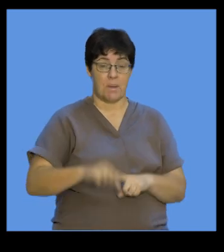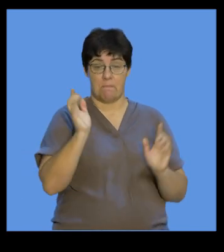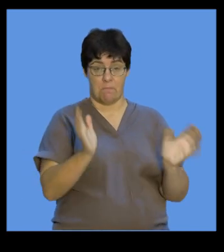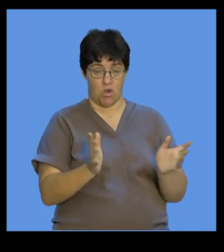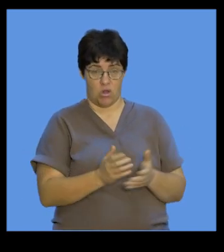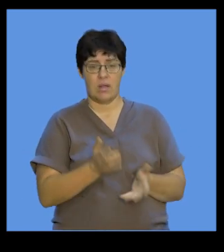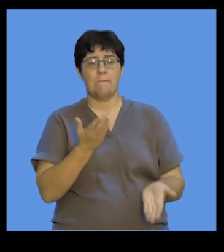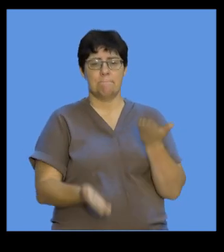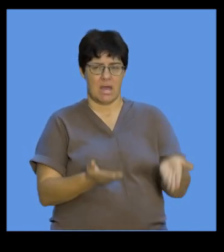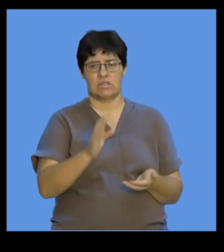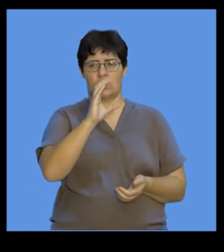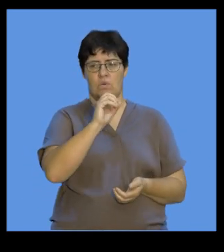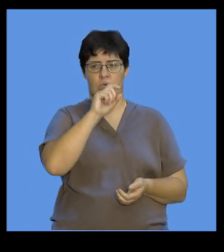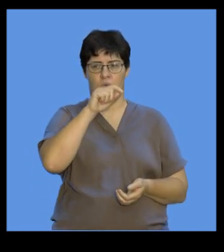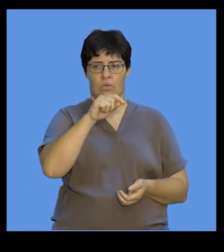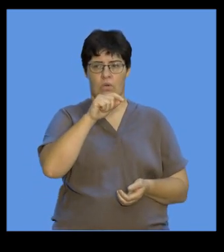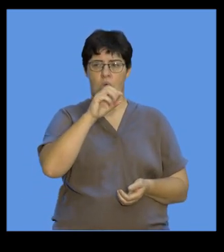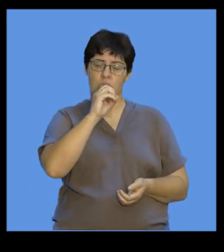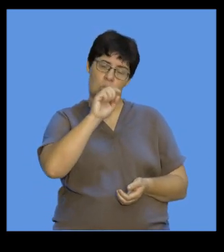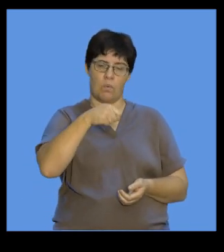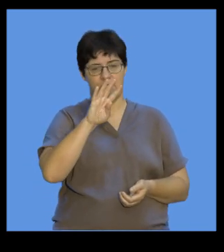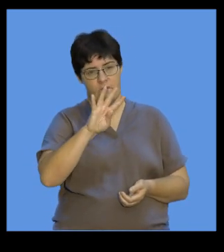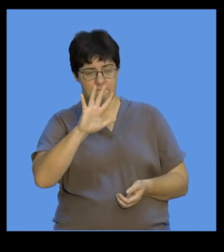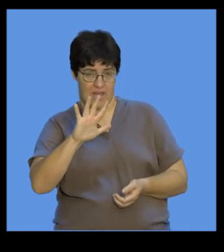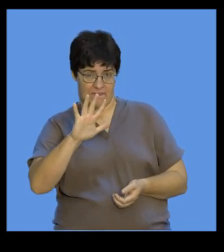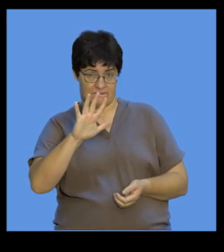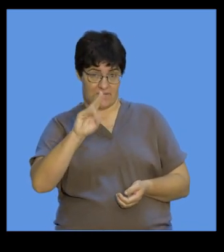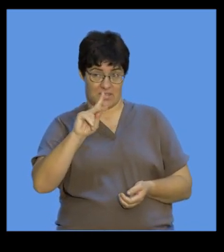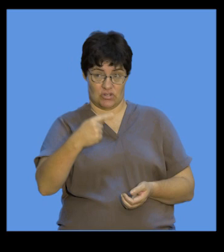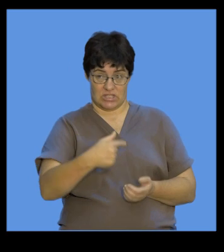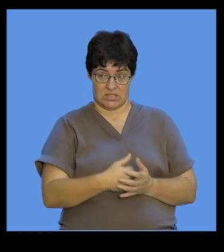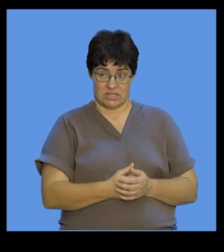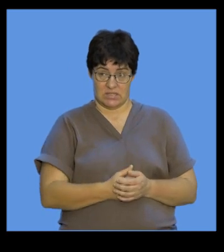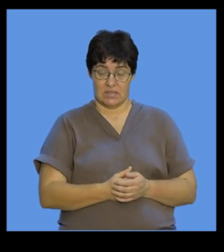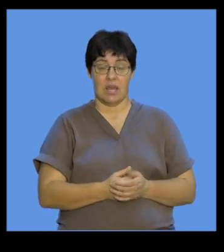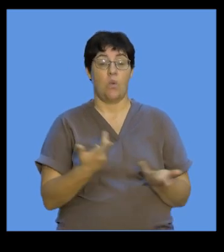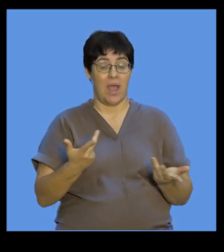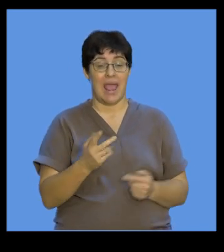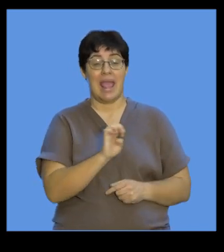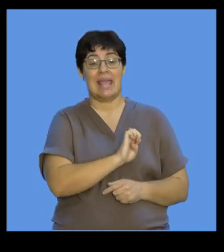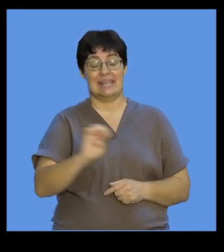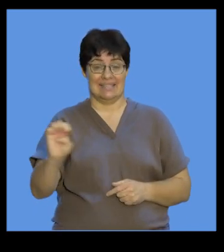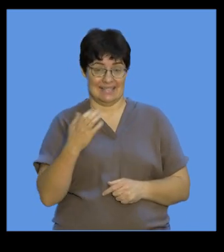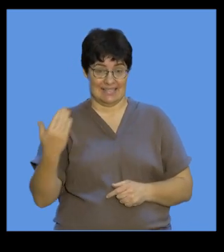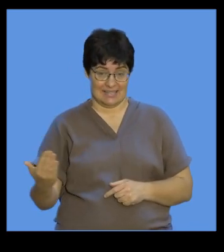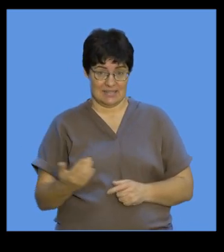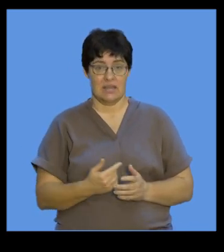of 0.545 kilograms east. Now I'm using east, at a velocity of